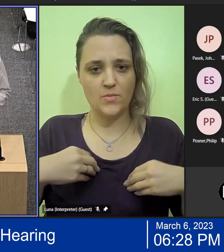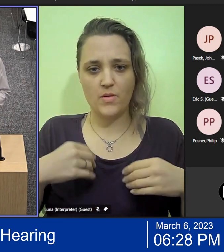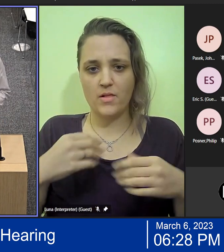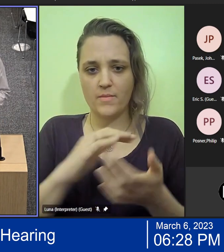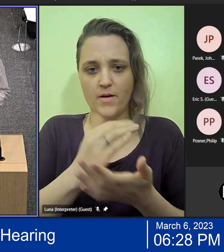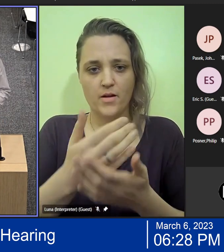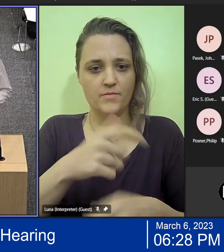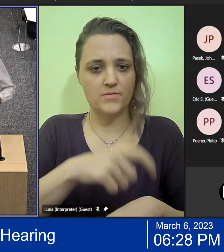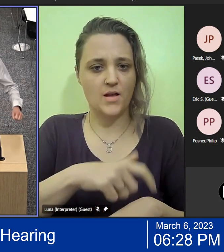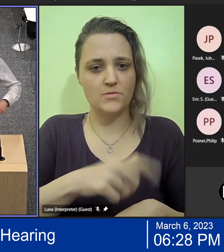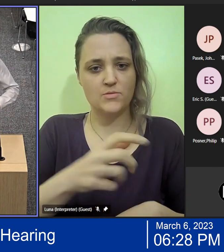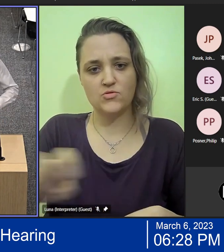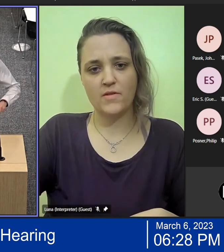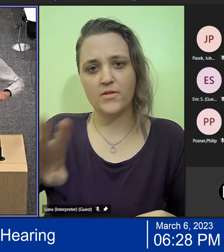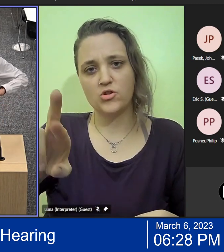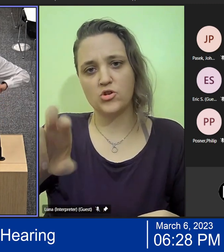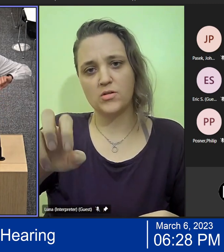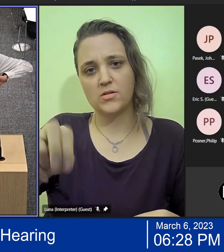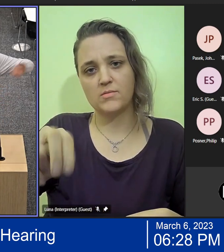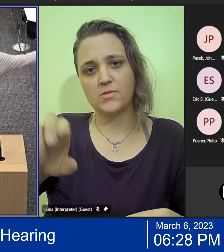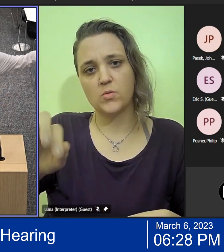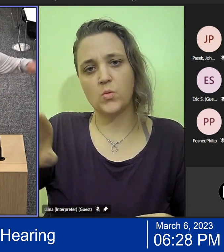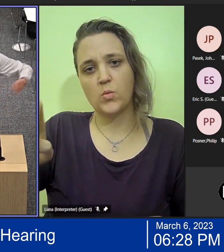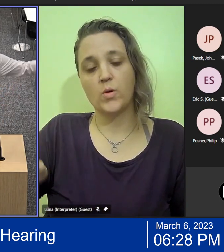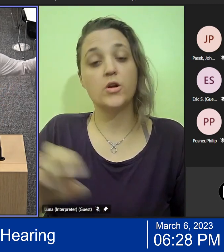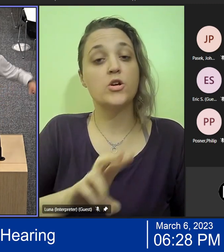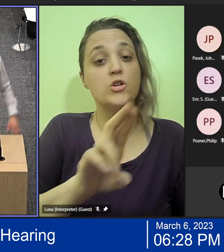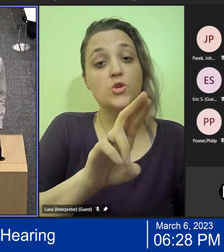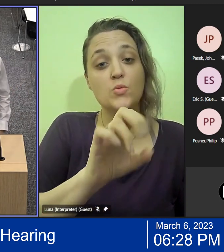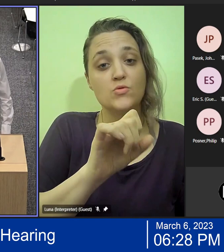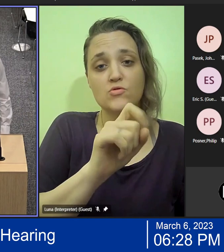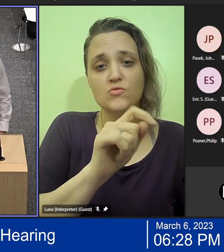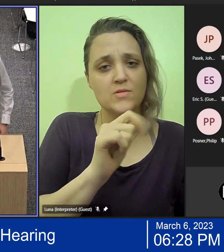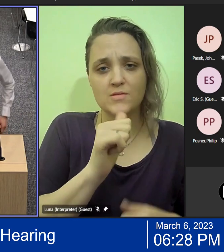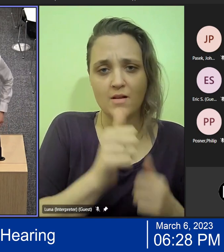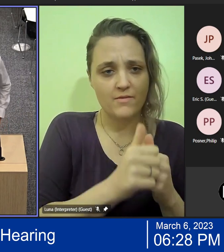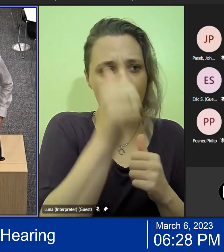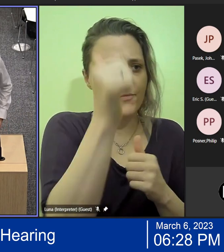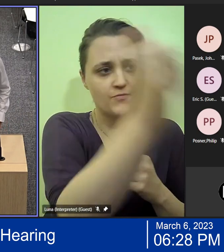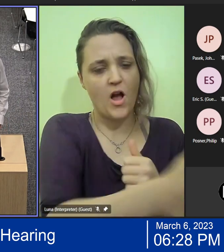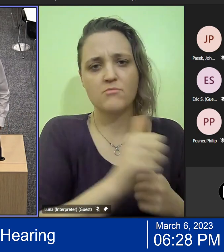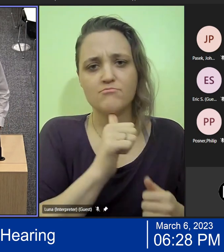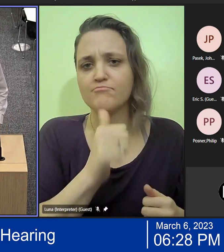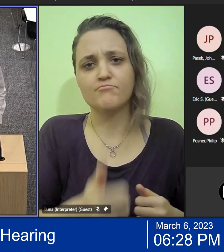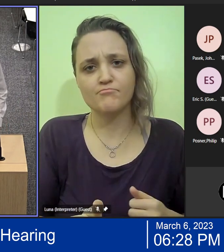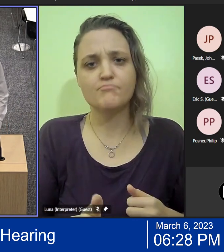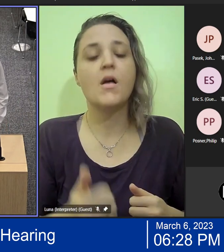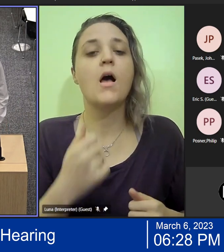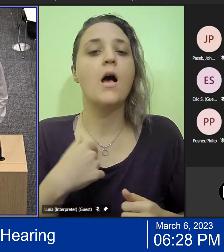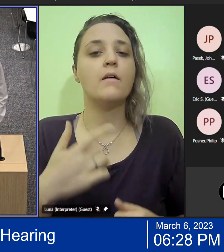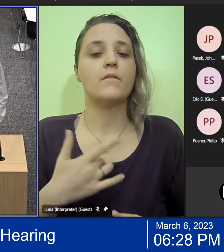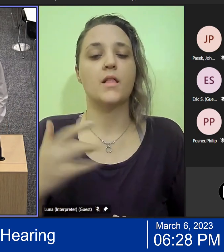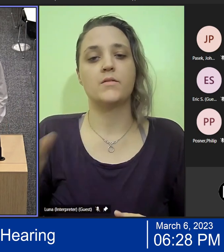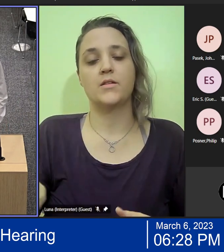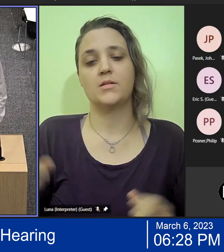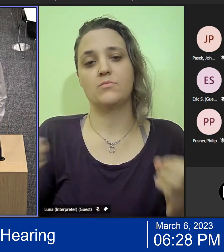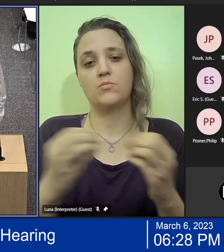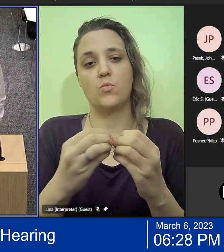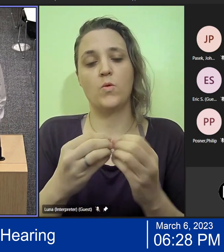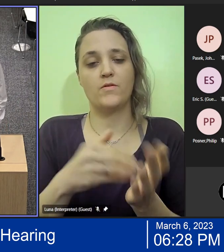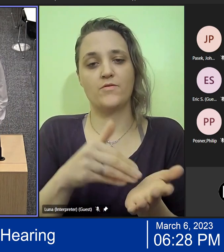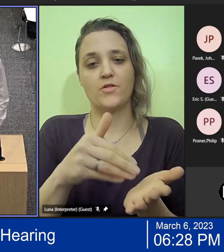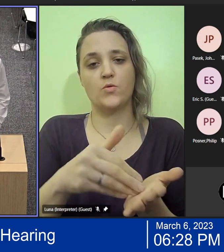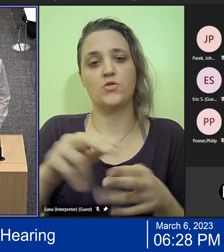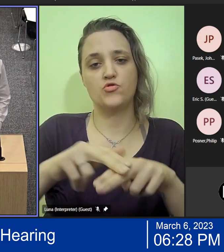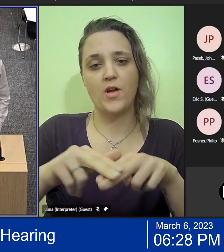unacceptable amount of time to be traveling really within the urban core. I don't see U Street as being super far out there. I feel like we need